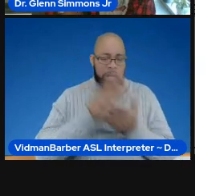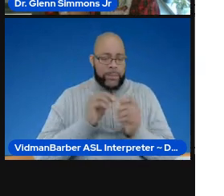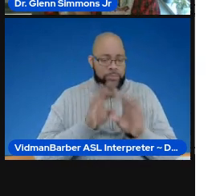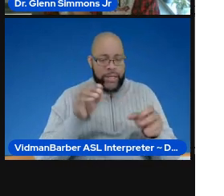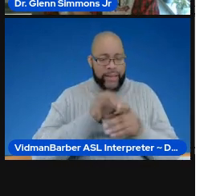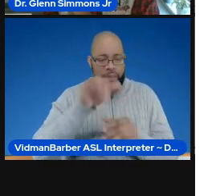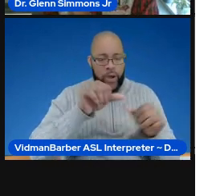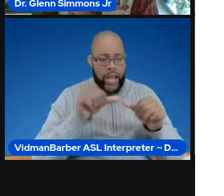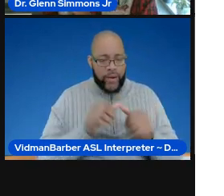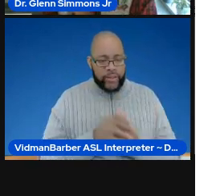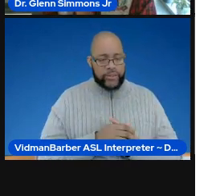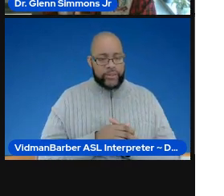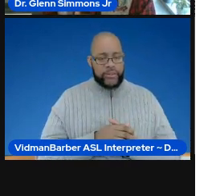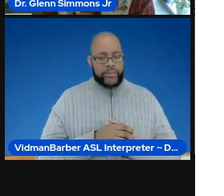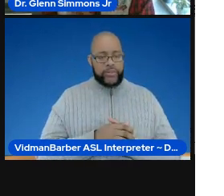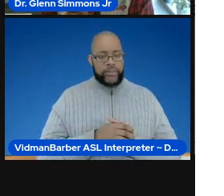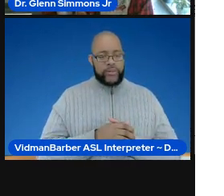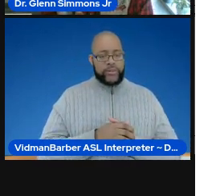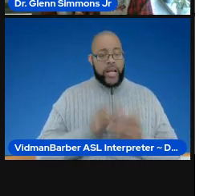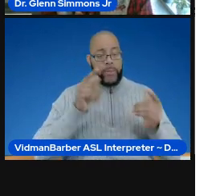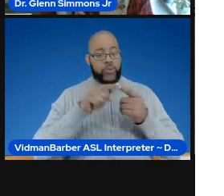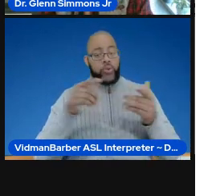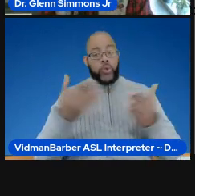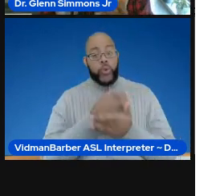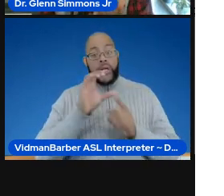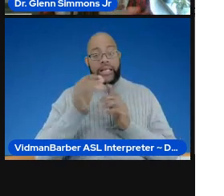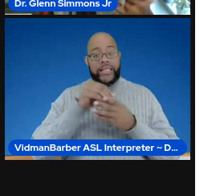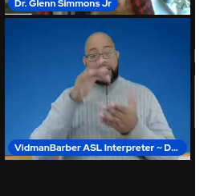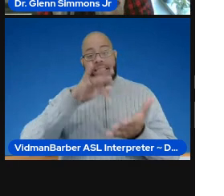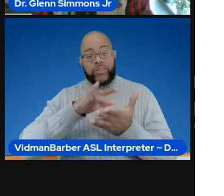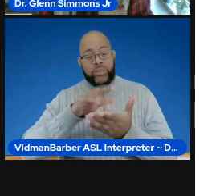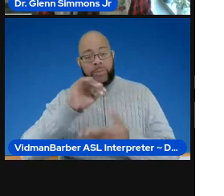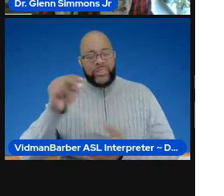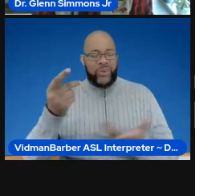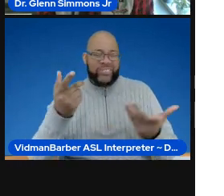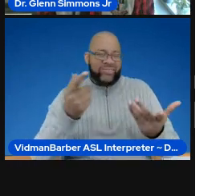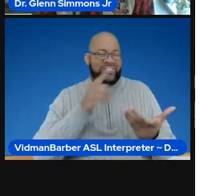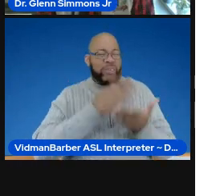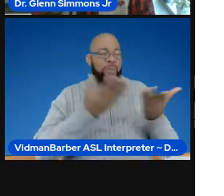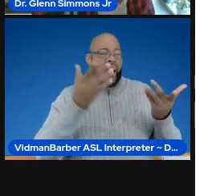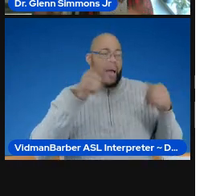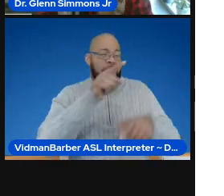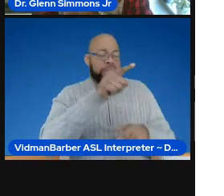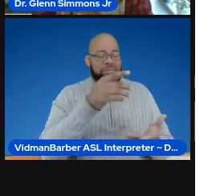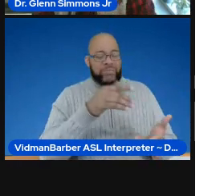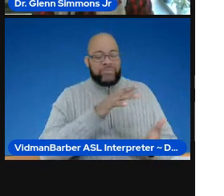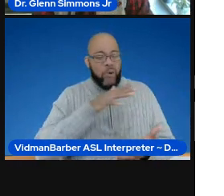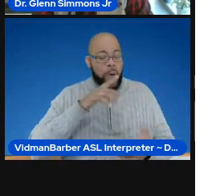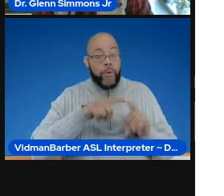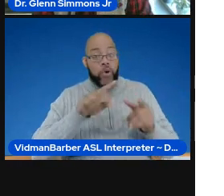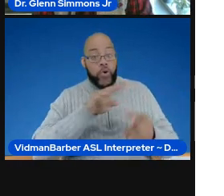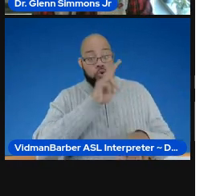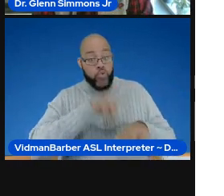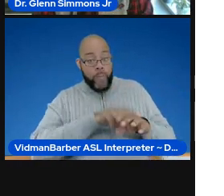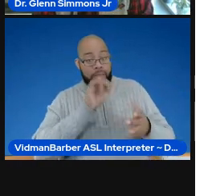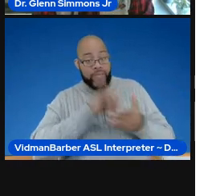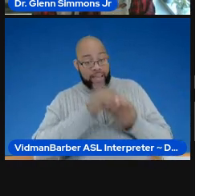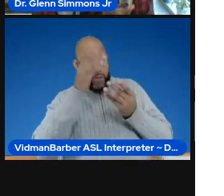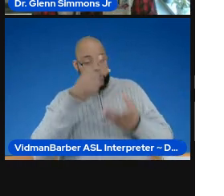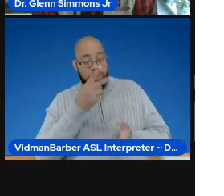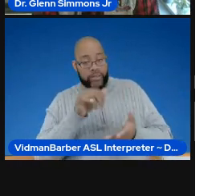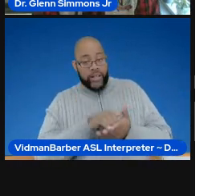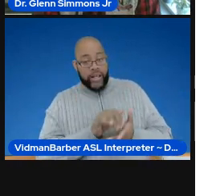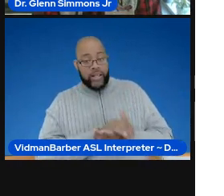those areas. And compared to the new cases in central Minnesota, some stuff happening. But when you start to normalize that data, you see